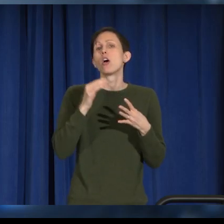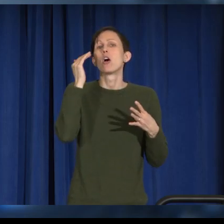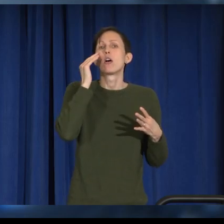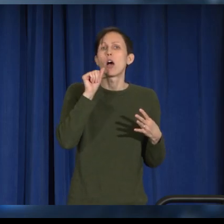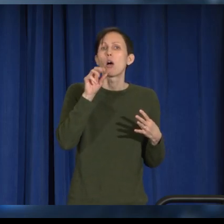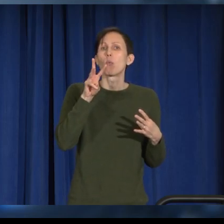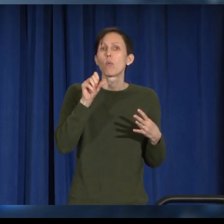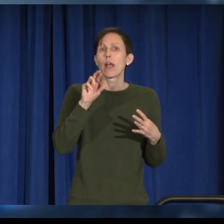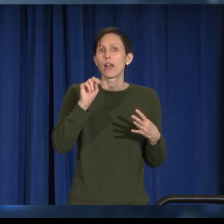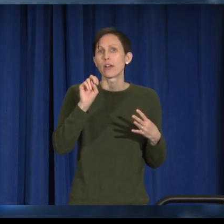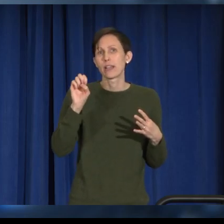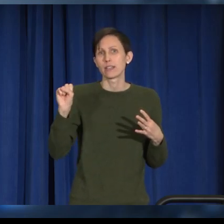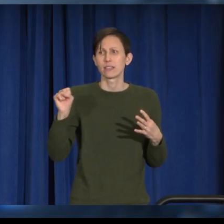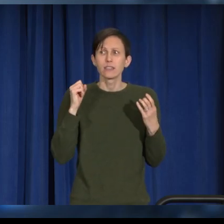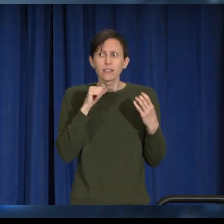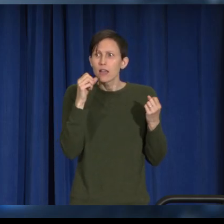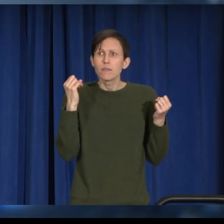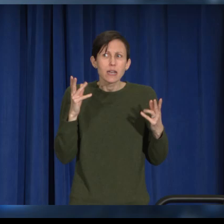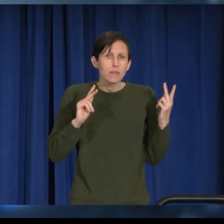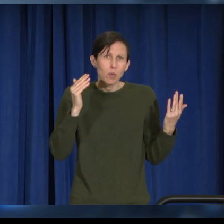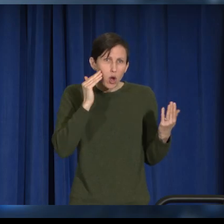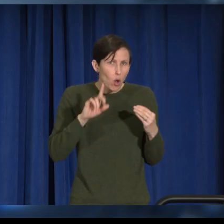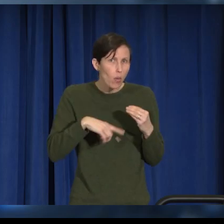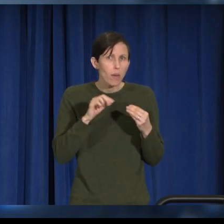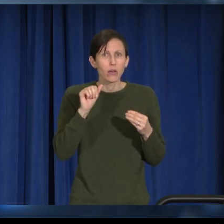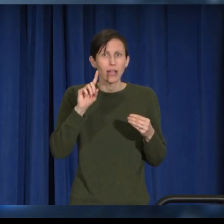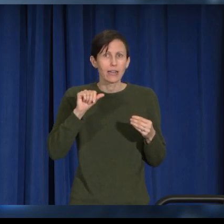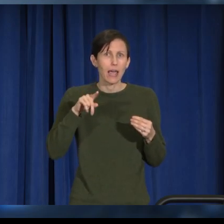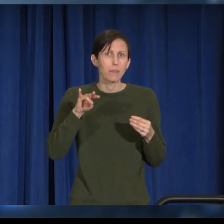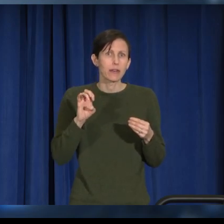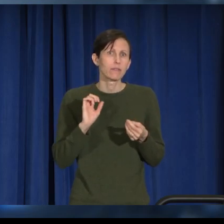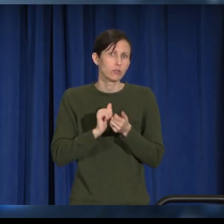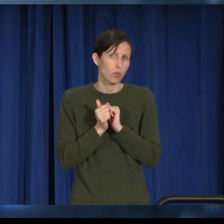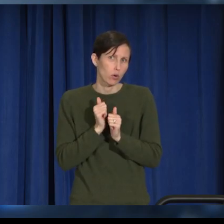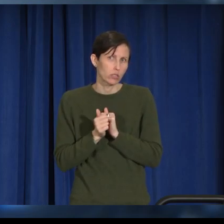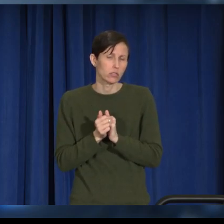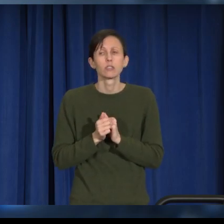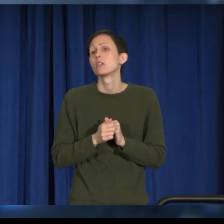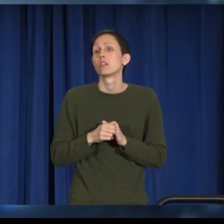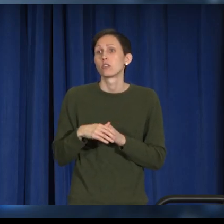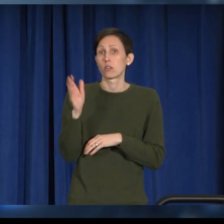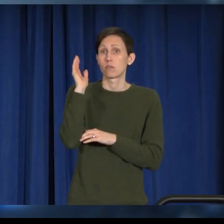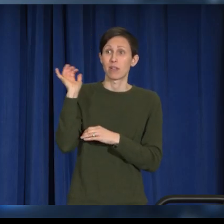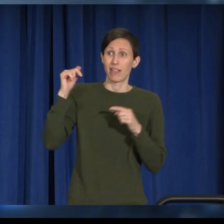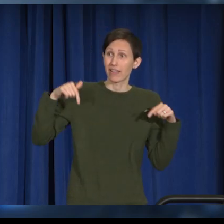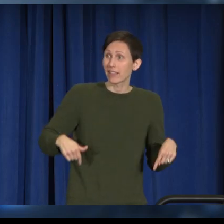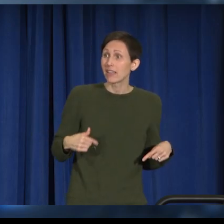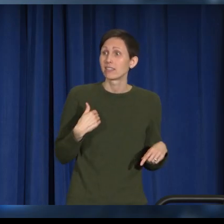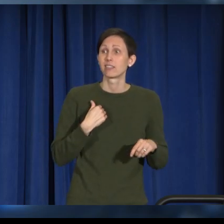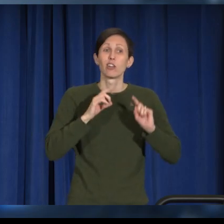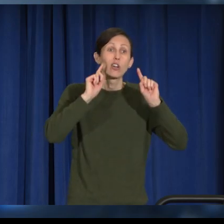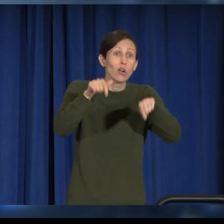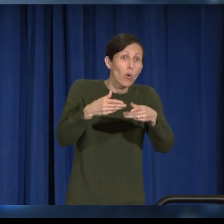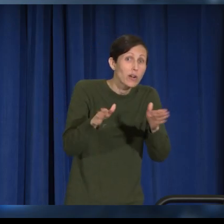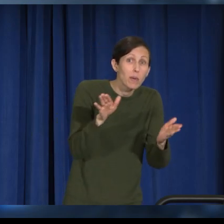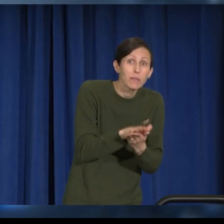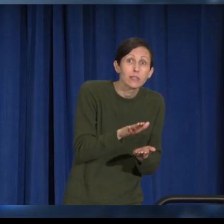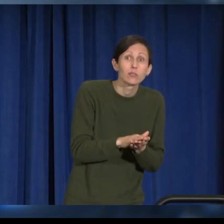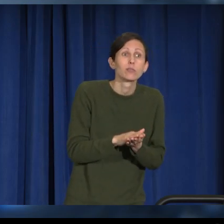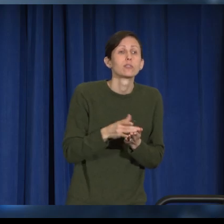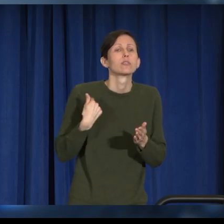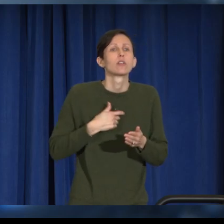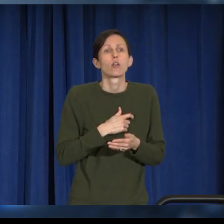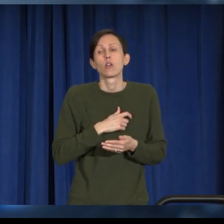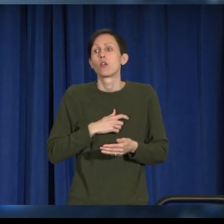people know about adaptive sports. So presentations like this, work in the public schools, We do work